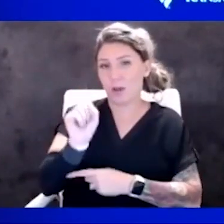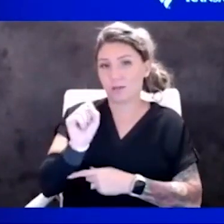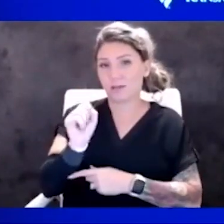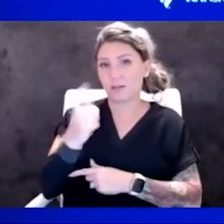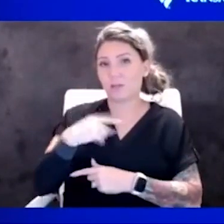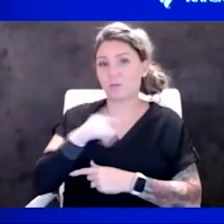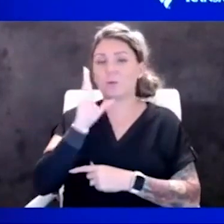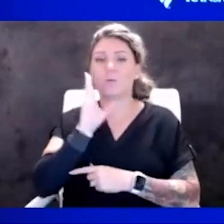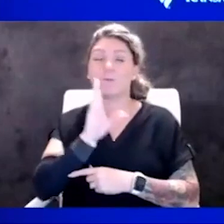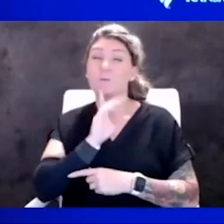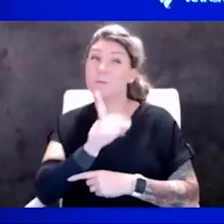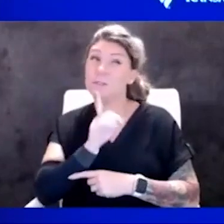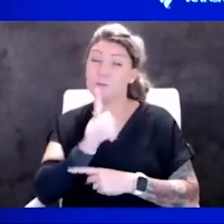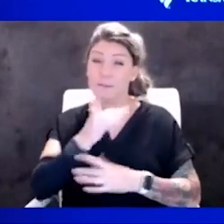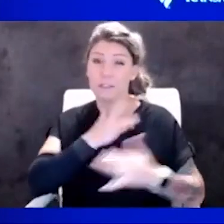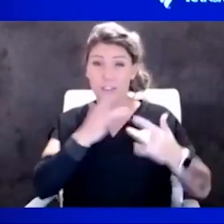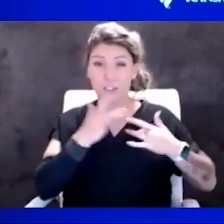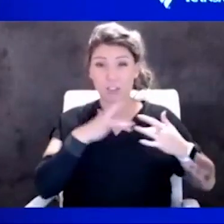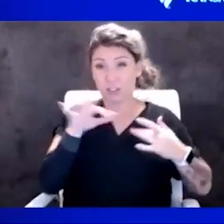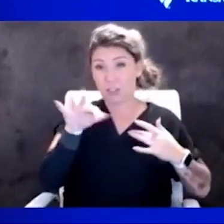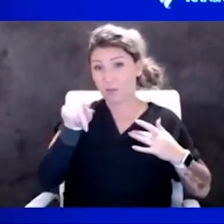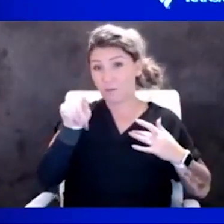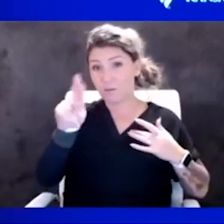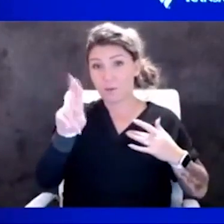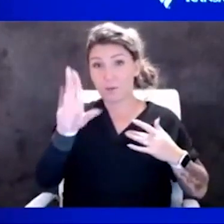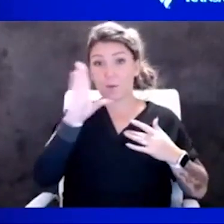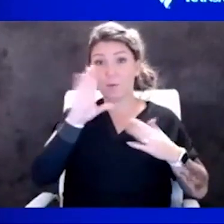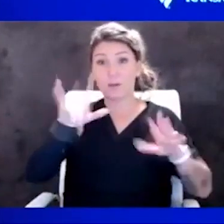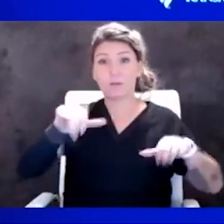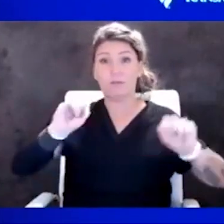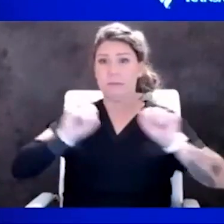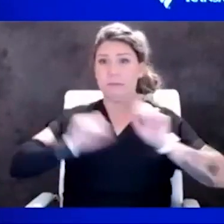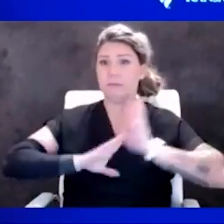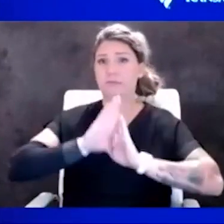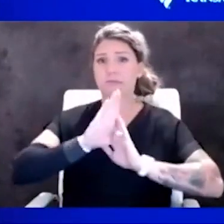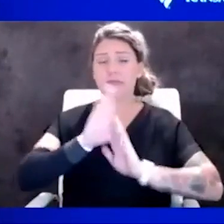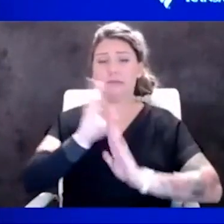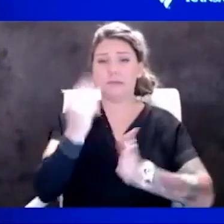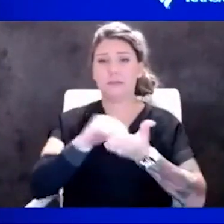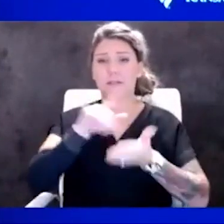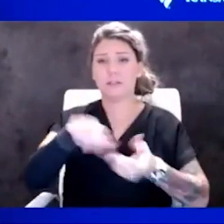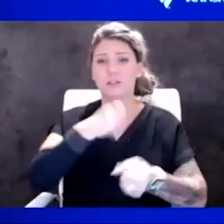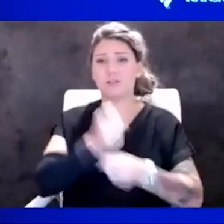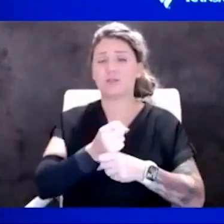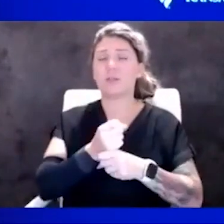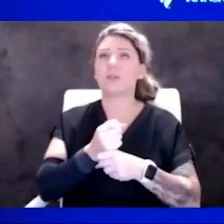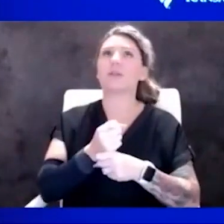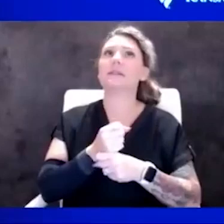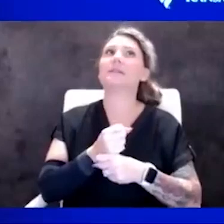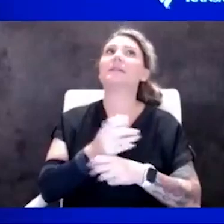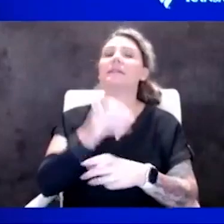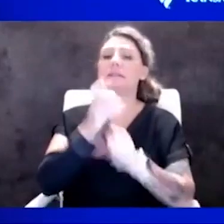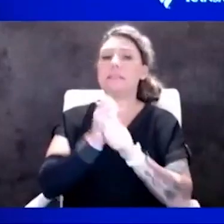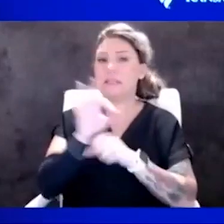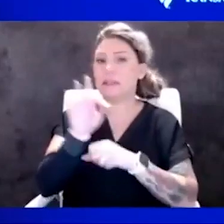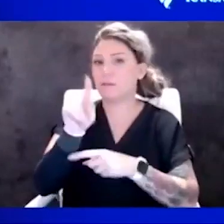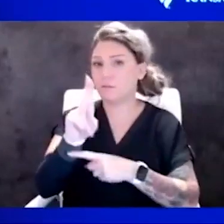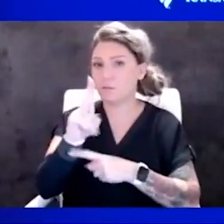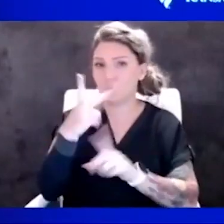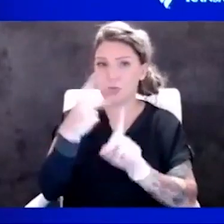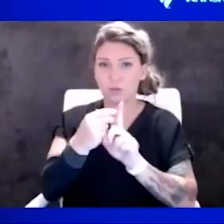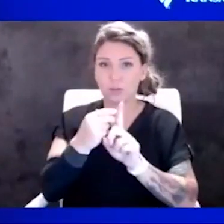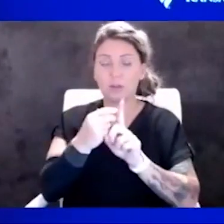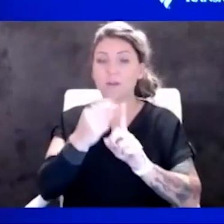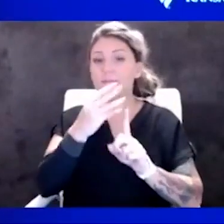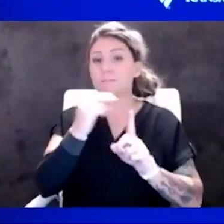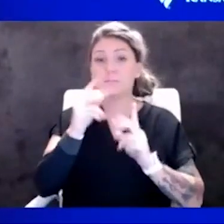that concern that influenza will kind of take off again this year. So absolutely get your influenza vaccine. You can get your either first